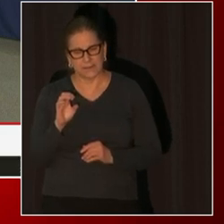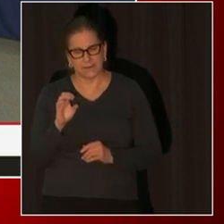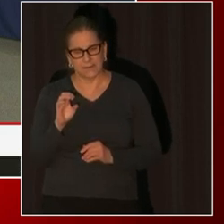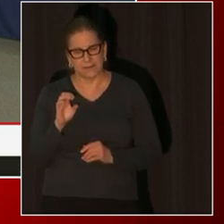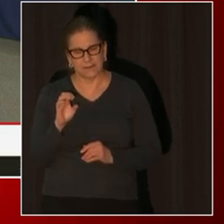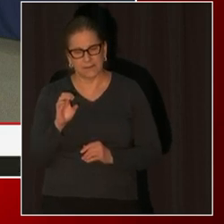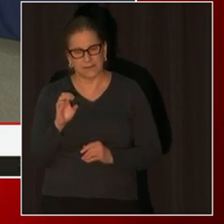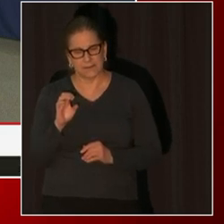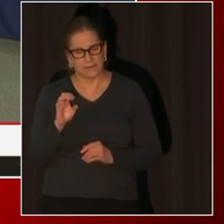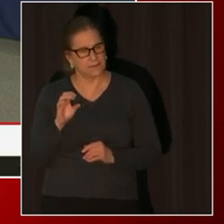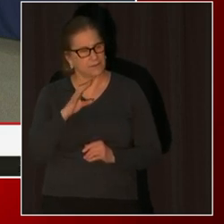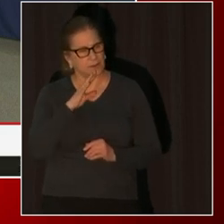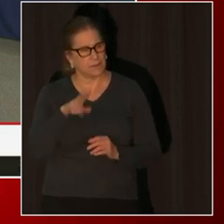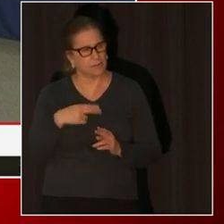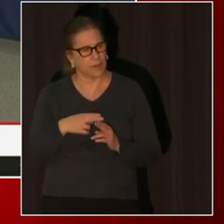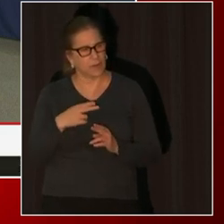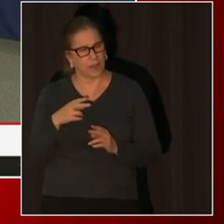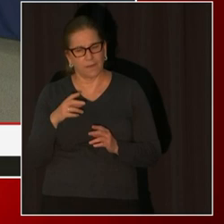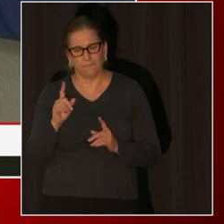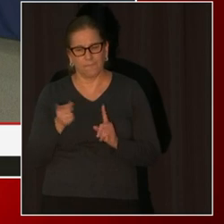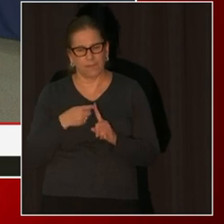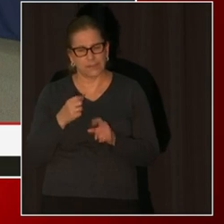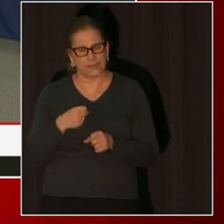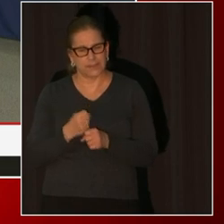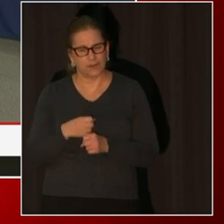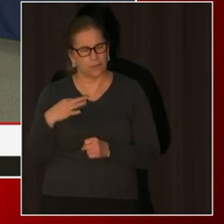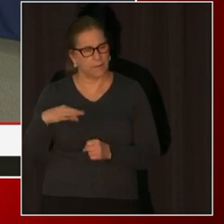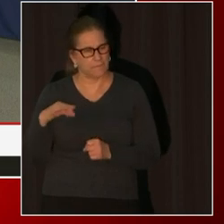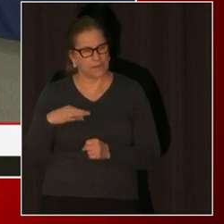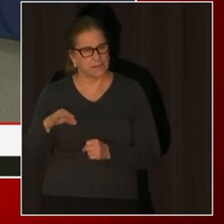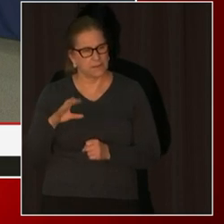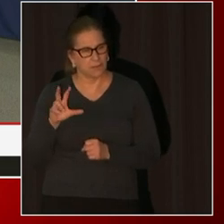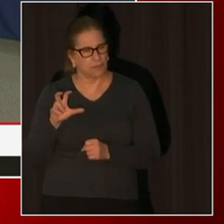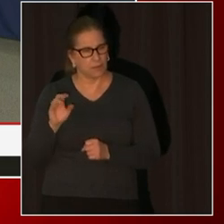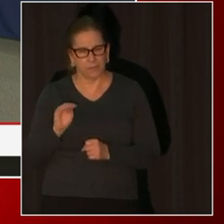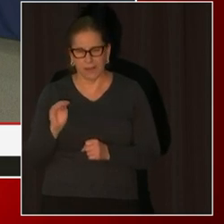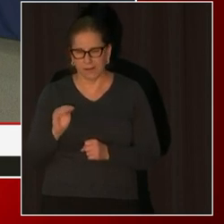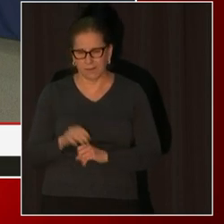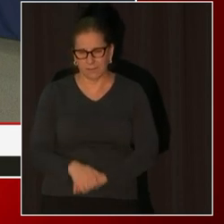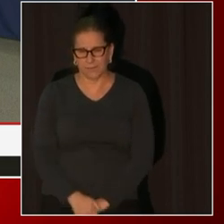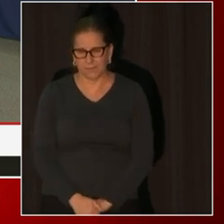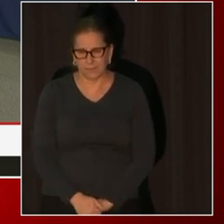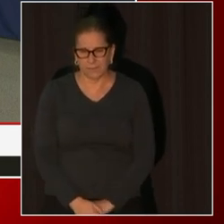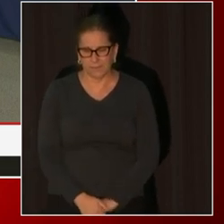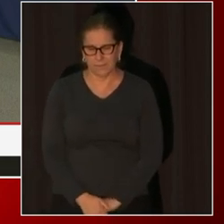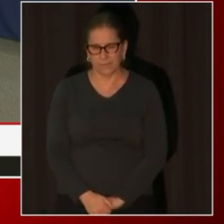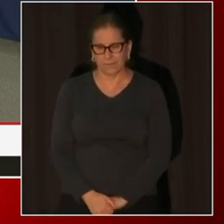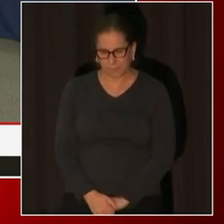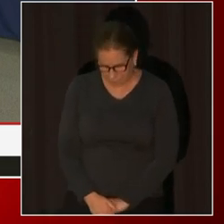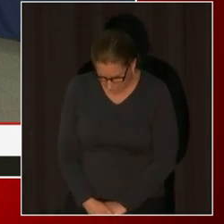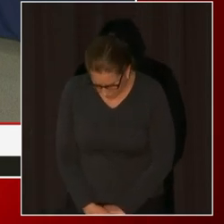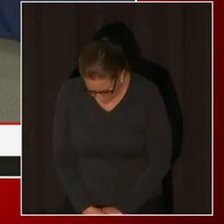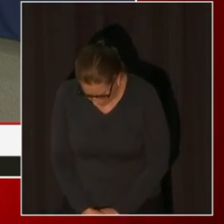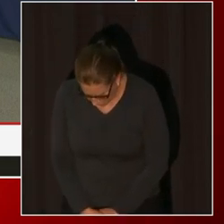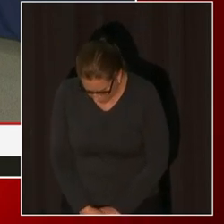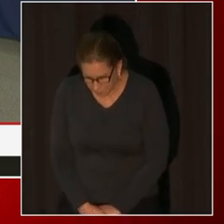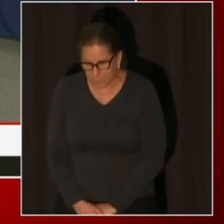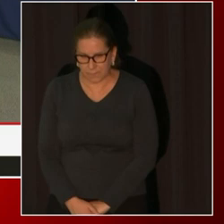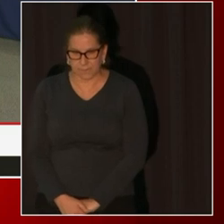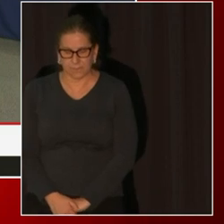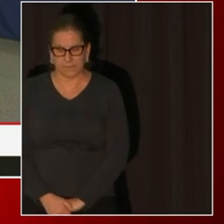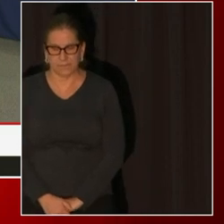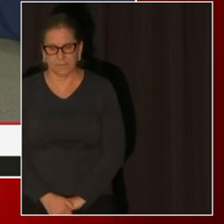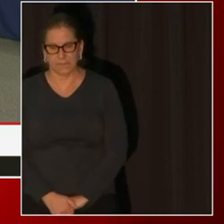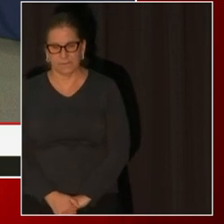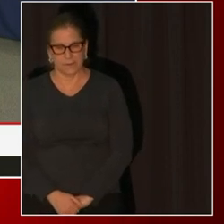that decision will be made, and what's the mechanism if you guys do the math and say it's not going to cover benefits? Does it just